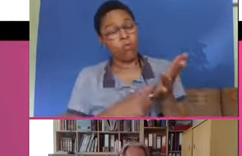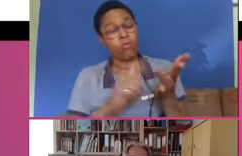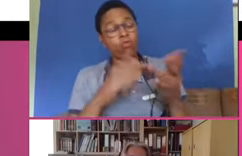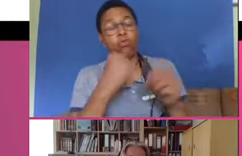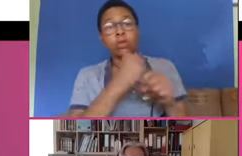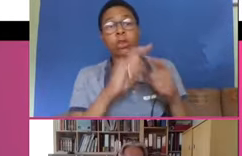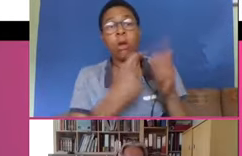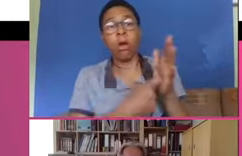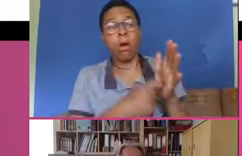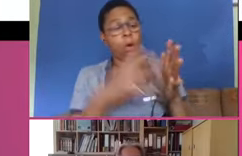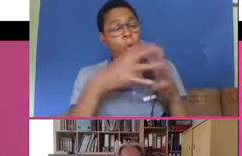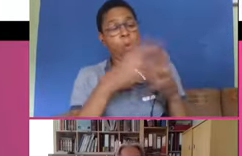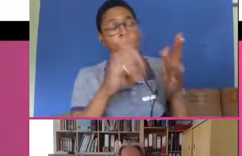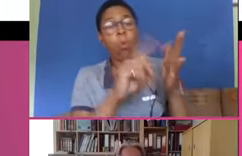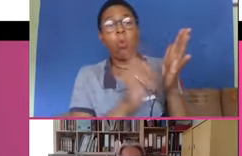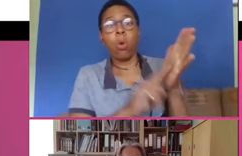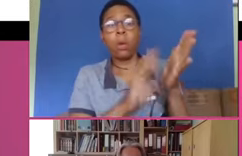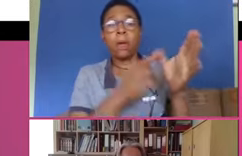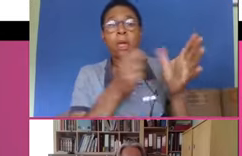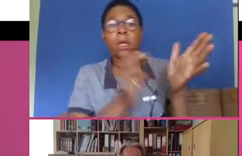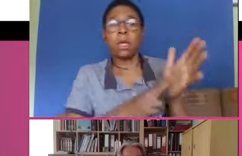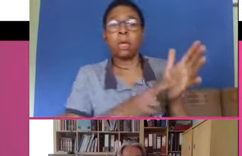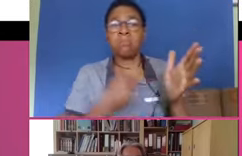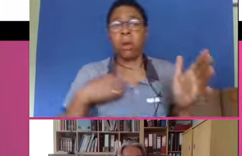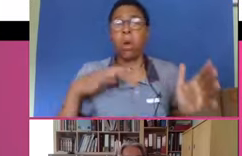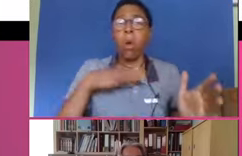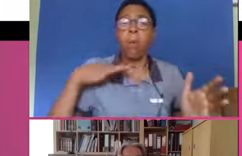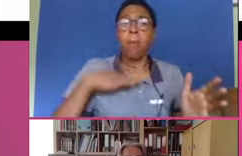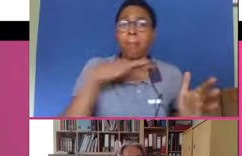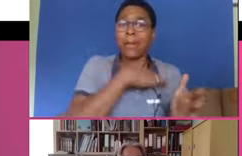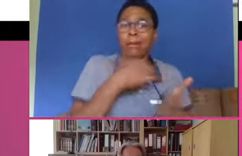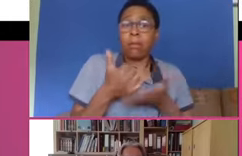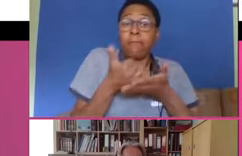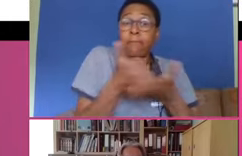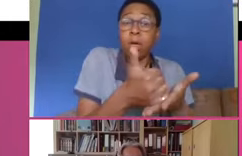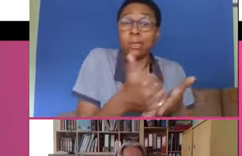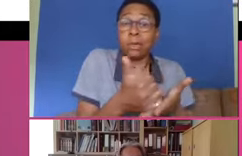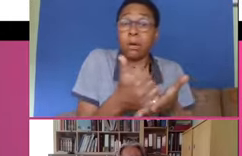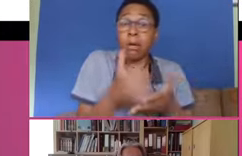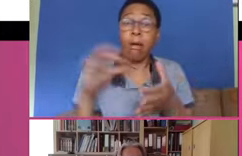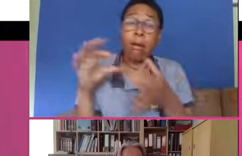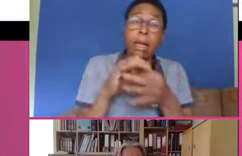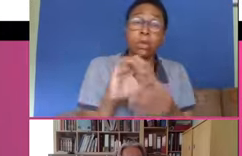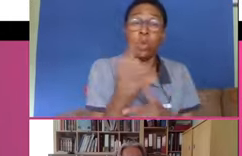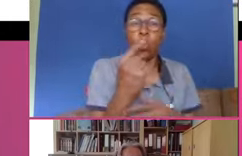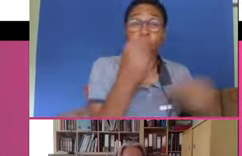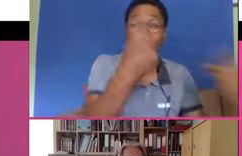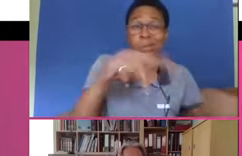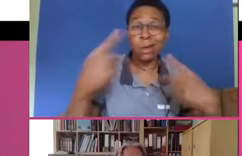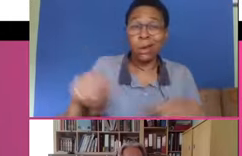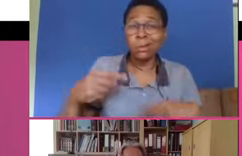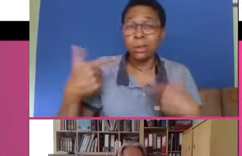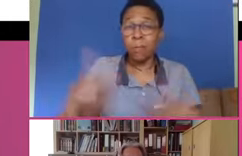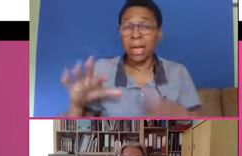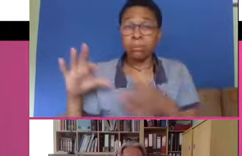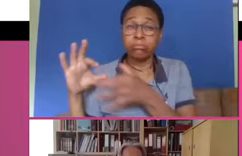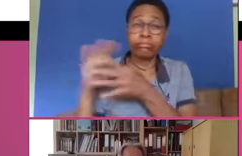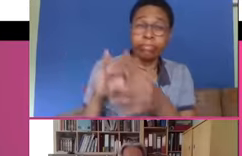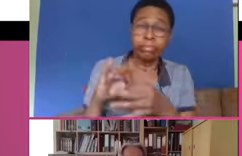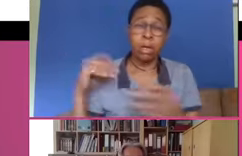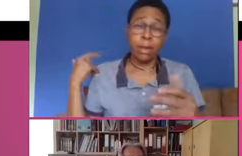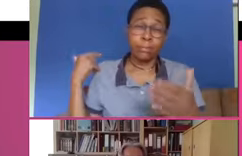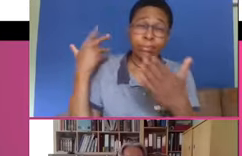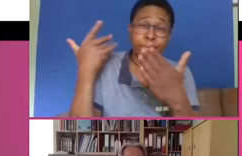am medical advisor to One Dance. I've been working with this organization for many years